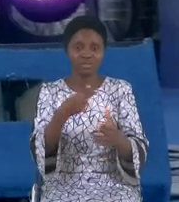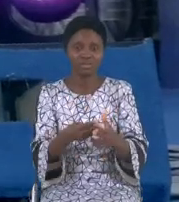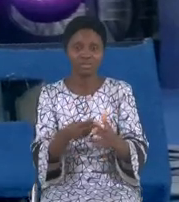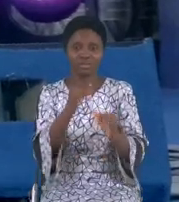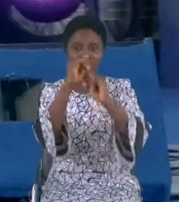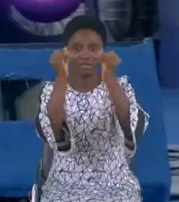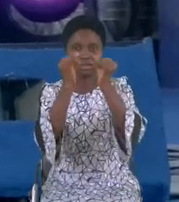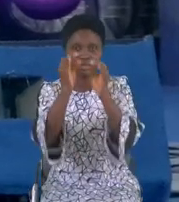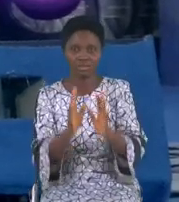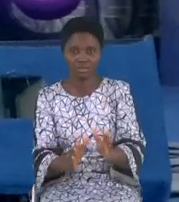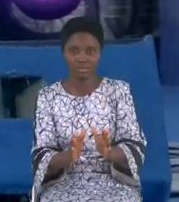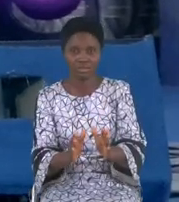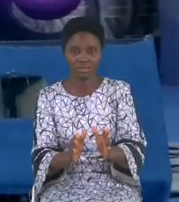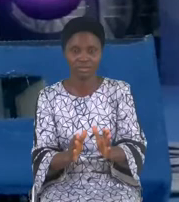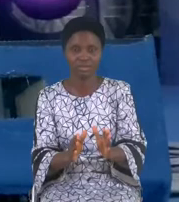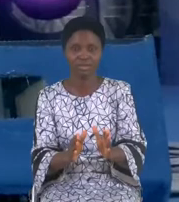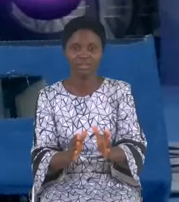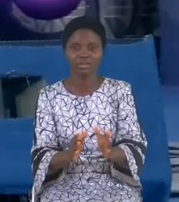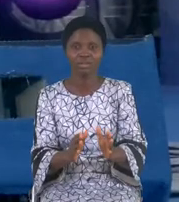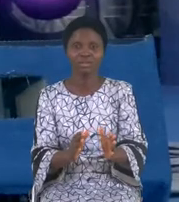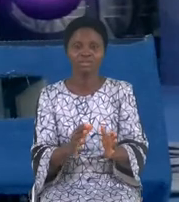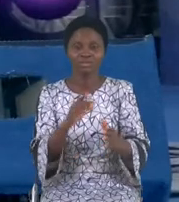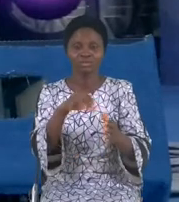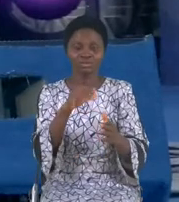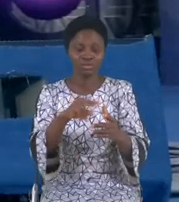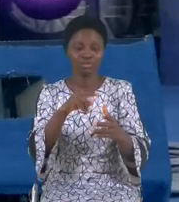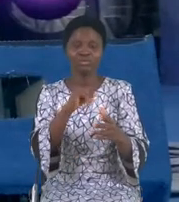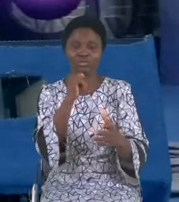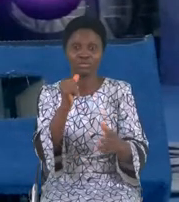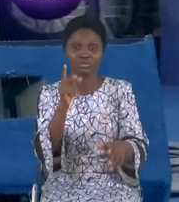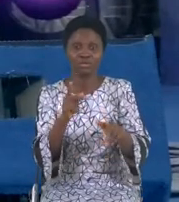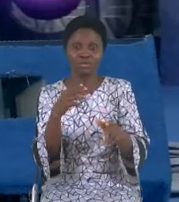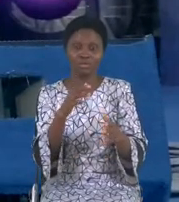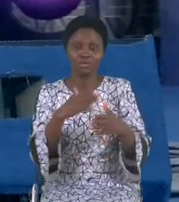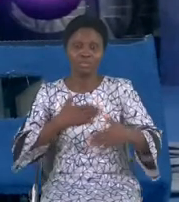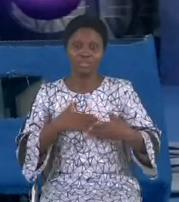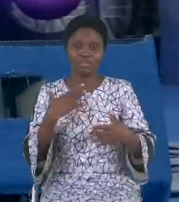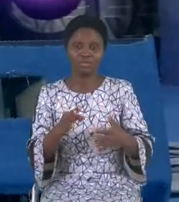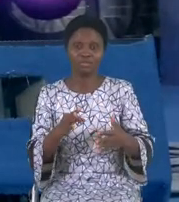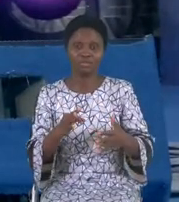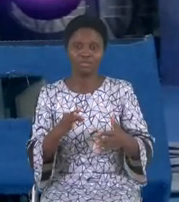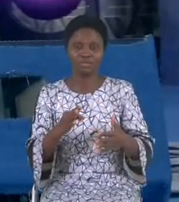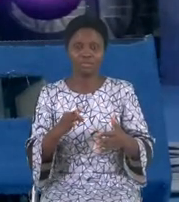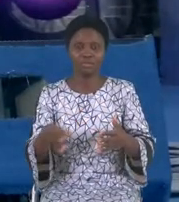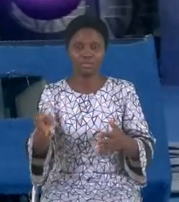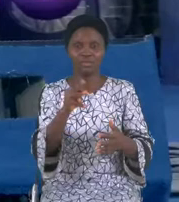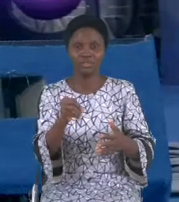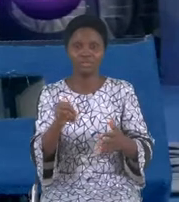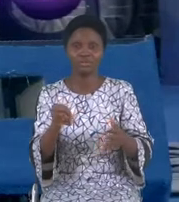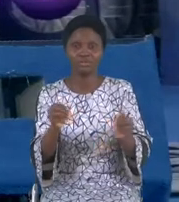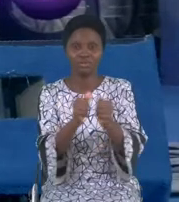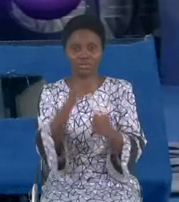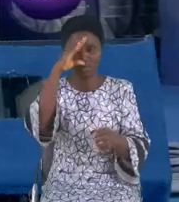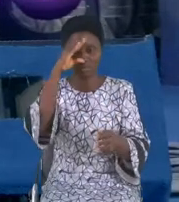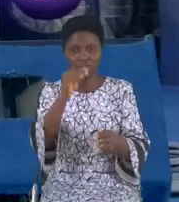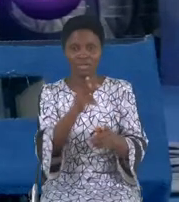abusers of themselves with mankind and then investing it says no thieves no